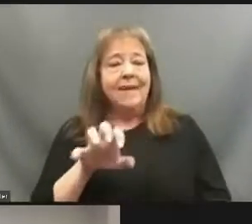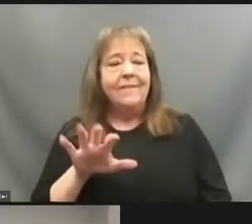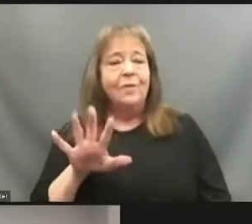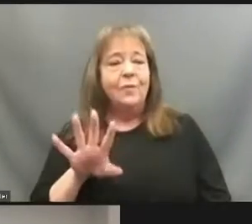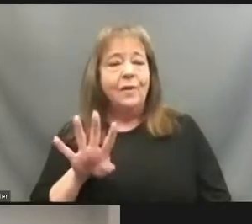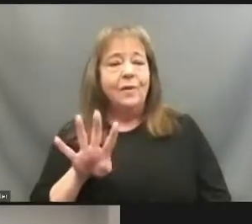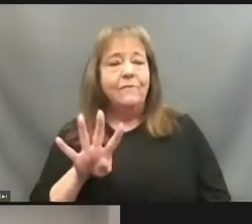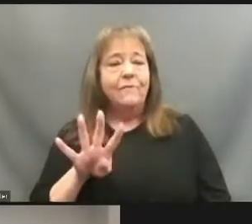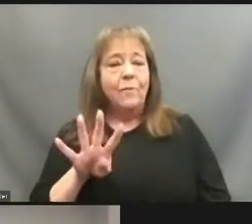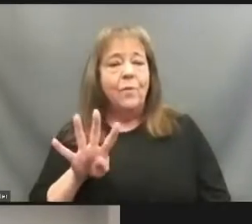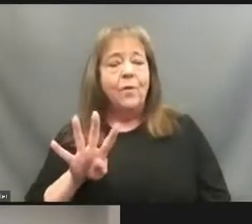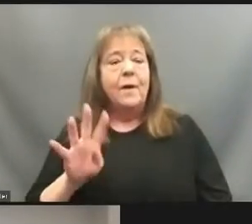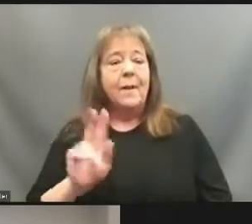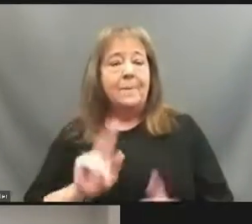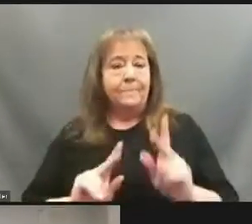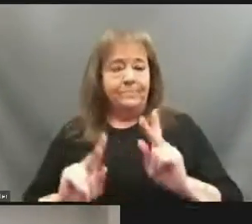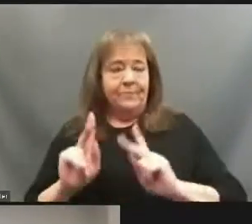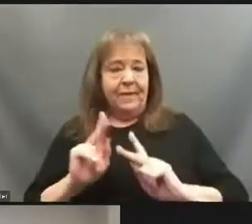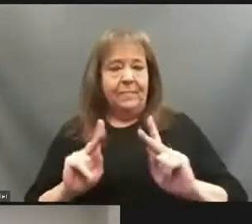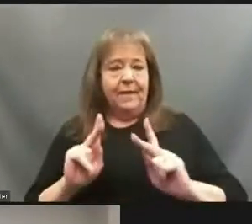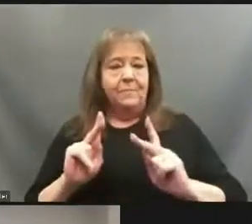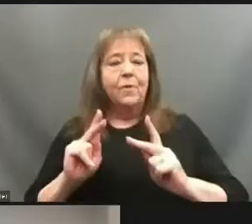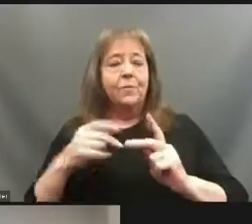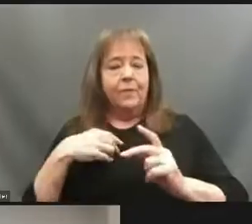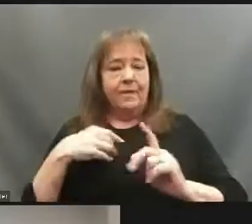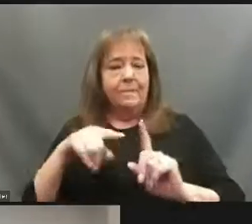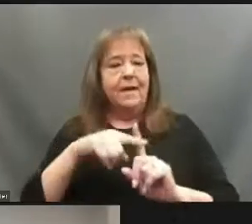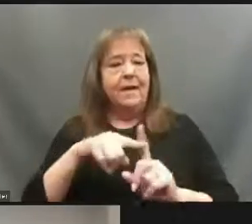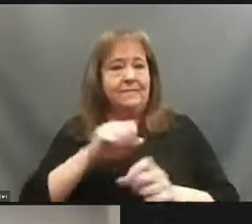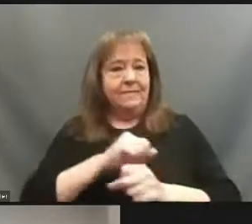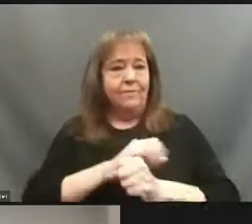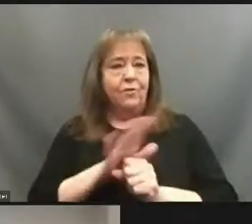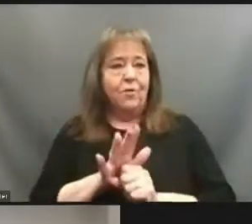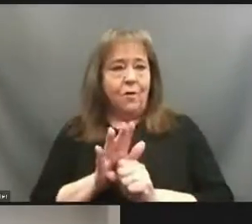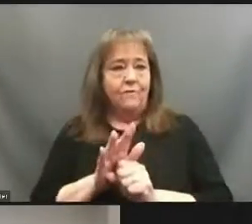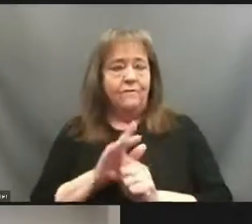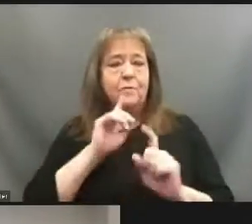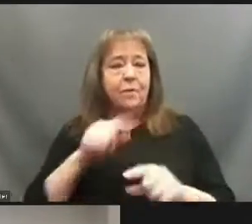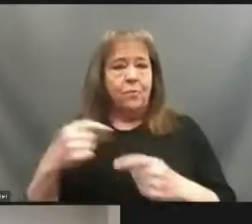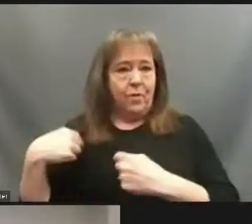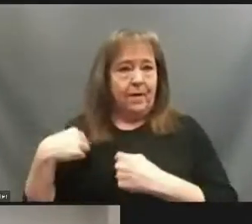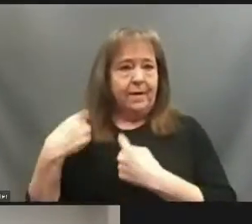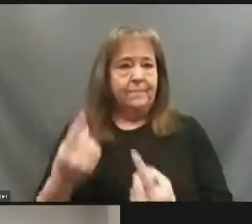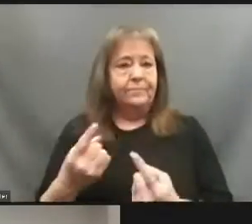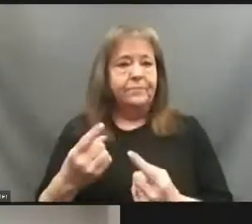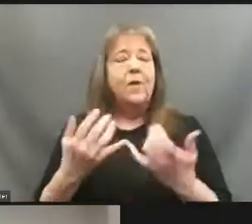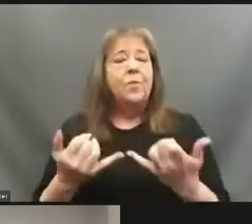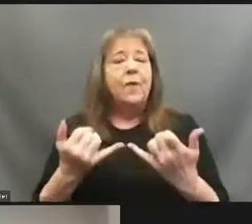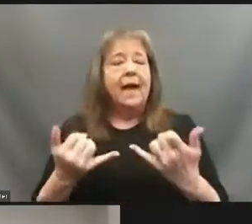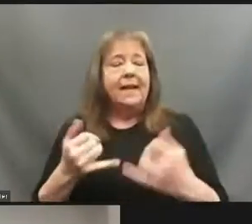46,504 cases of COVID-19 reported in Potter and Randall counties. We're currently at